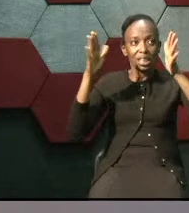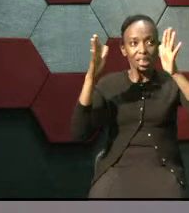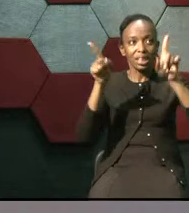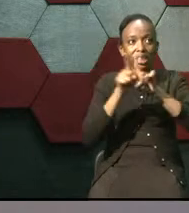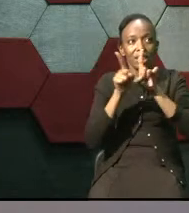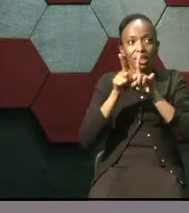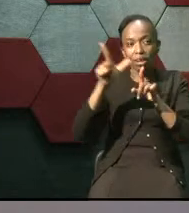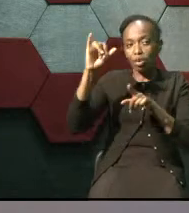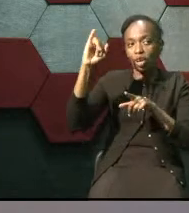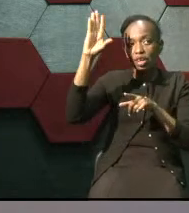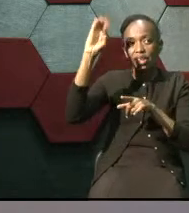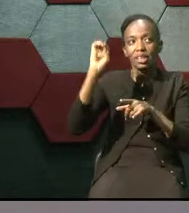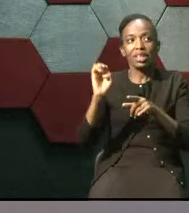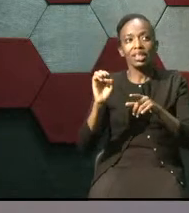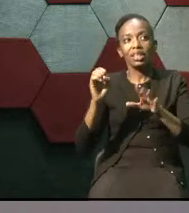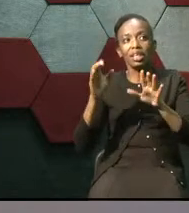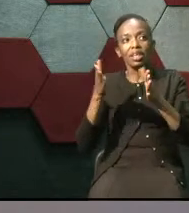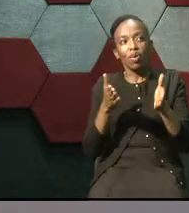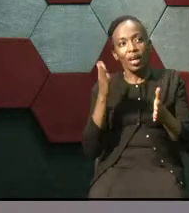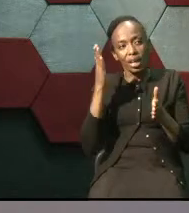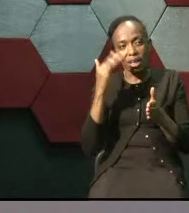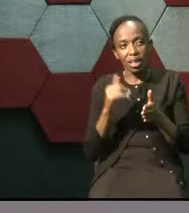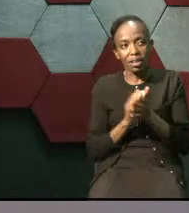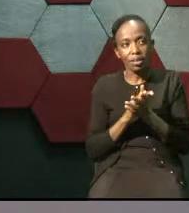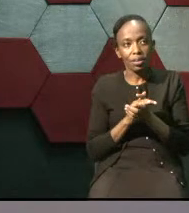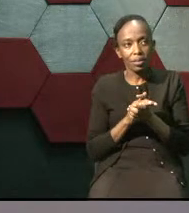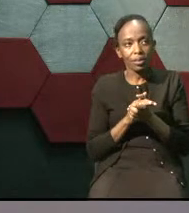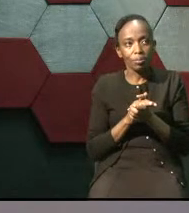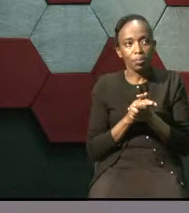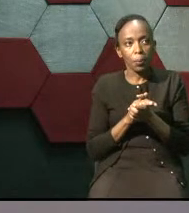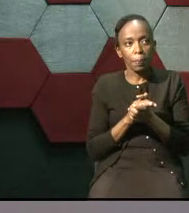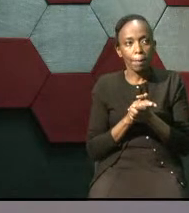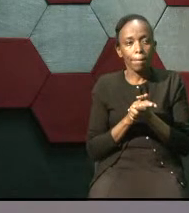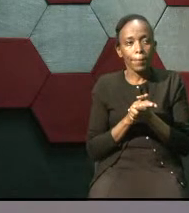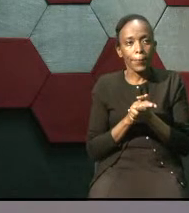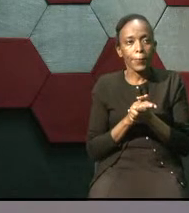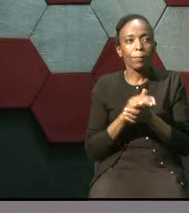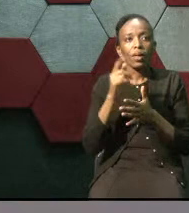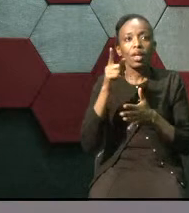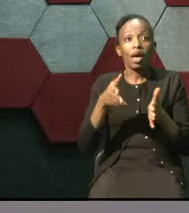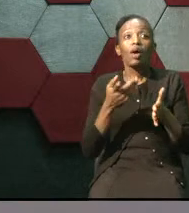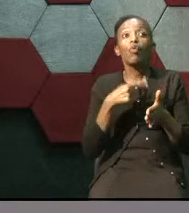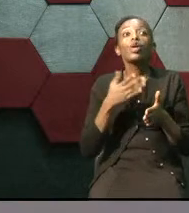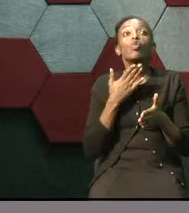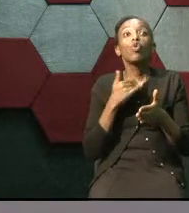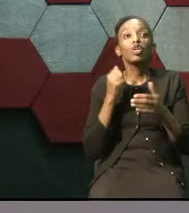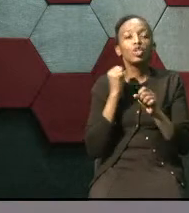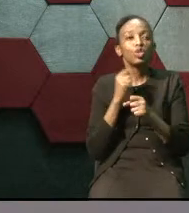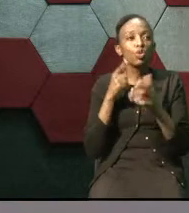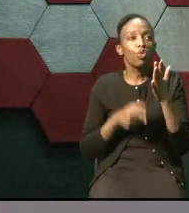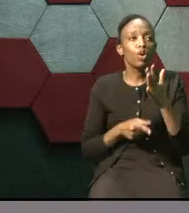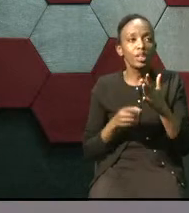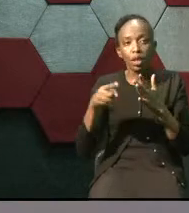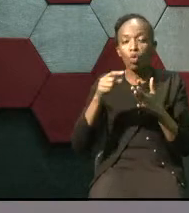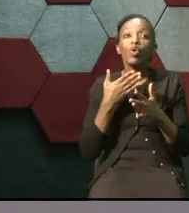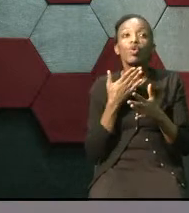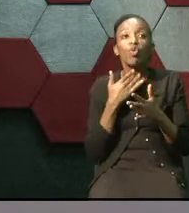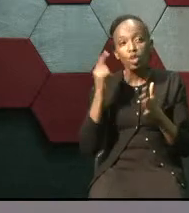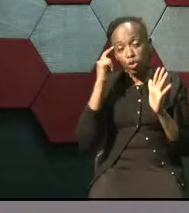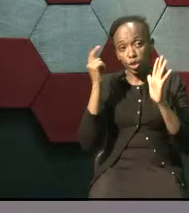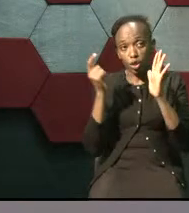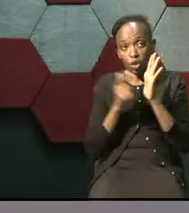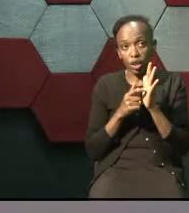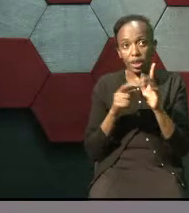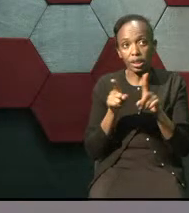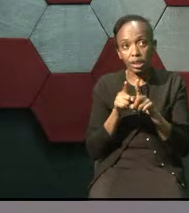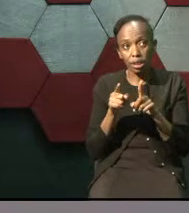cheering next to me. And of course, Lois is here because Vanessa had to go. And what we want to do right now is we want to recognize